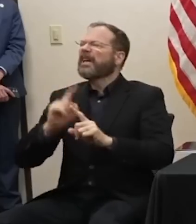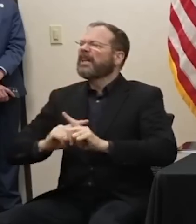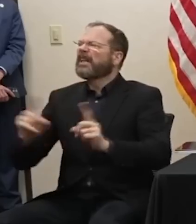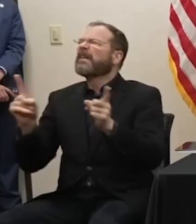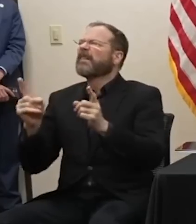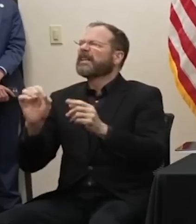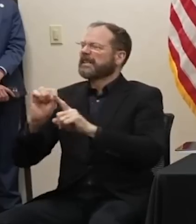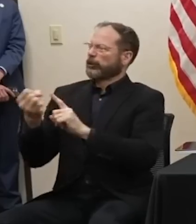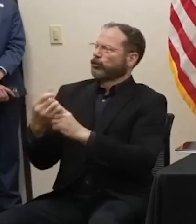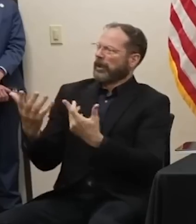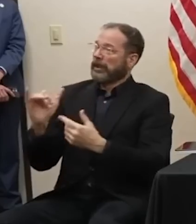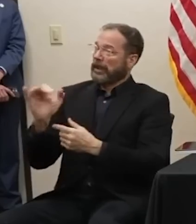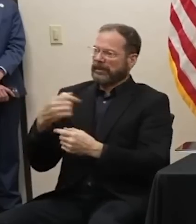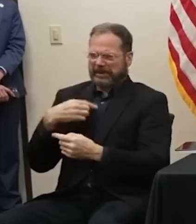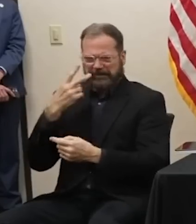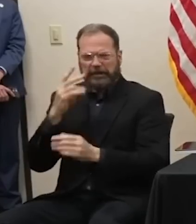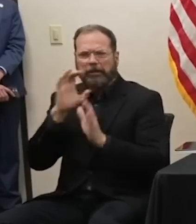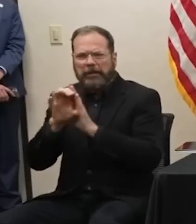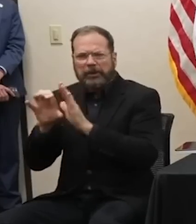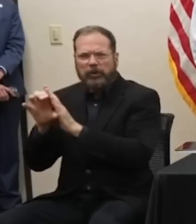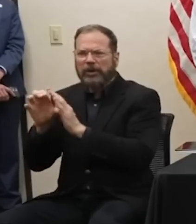animal. I've seen images of